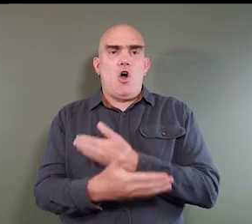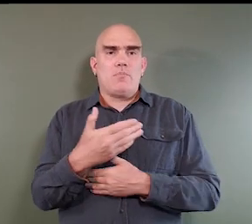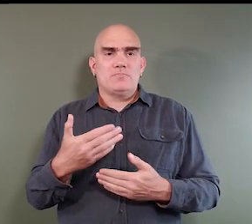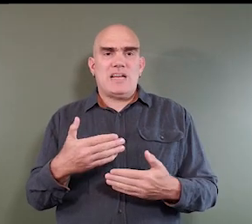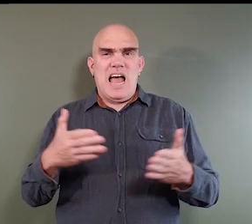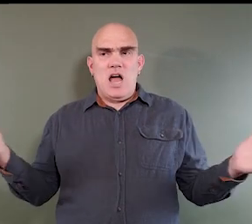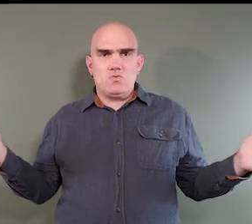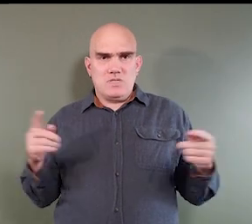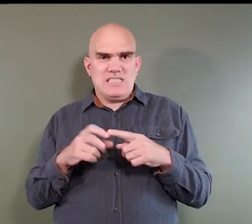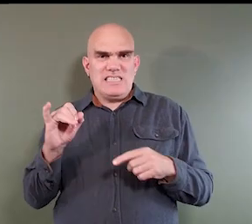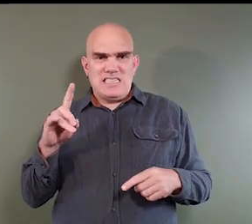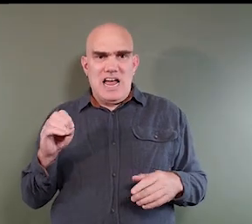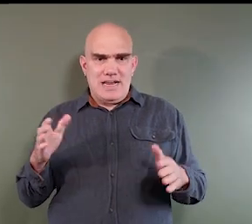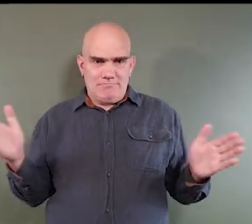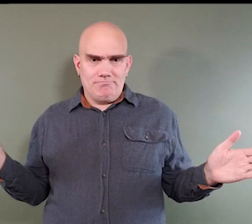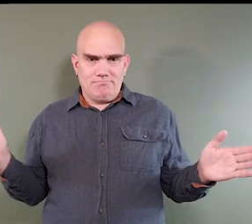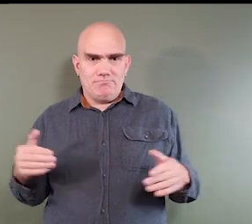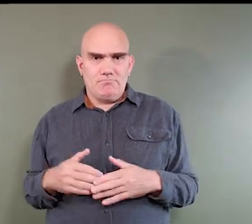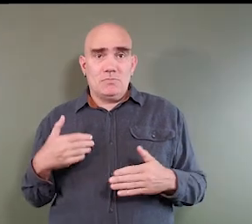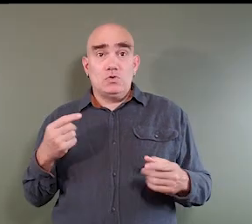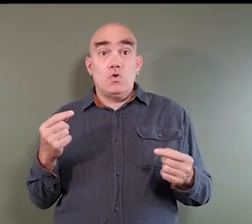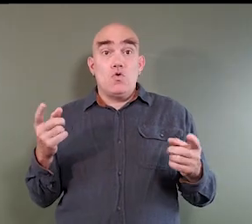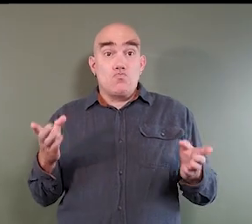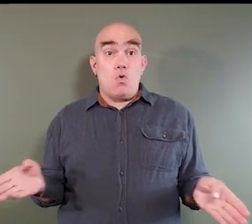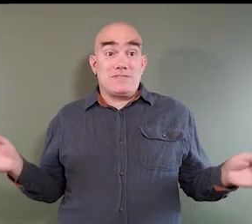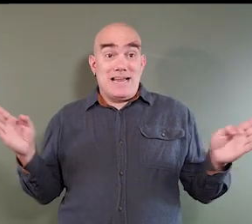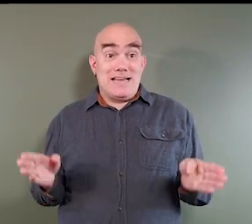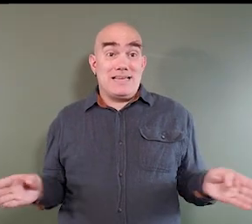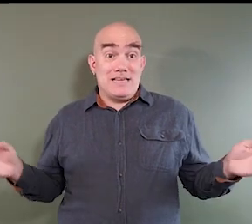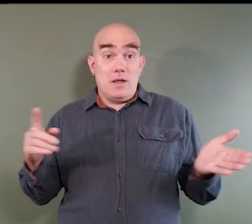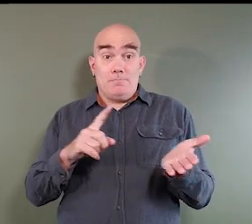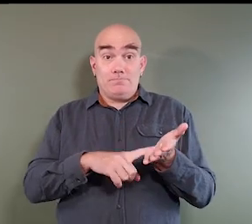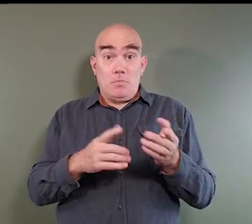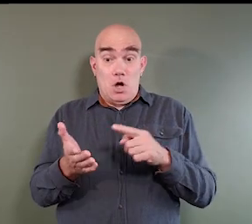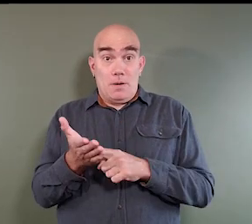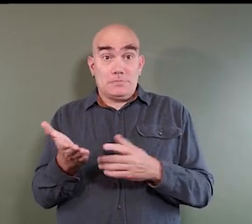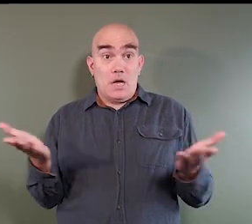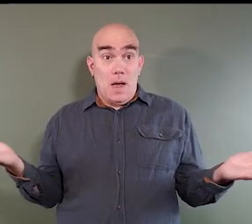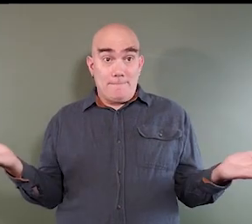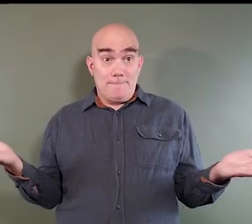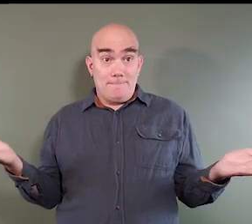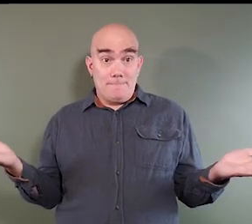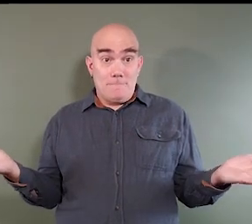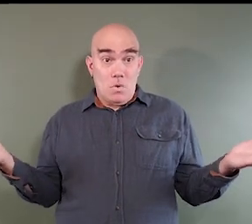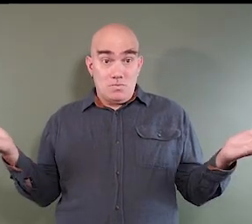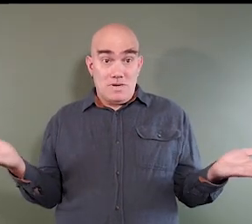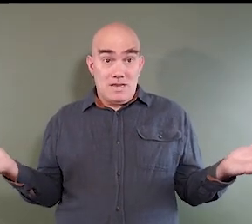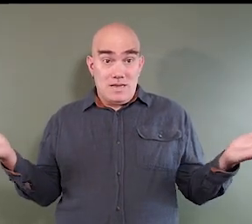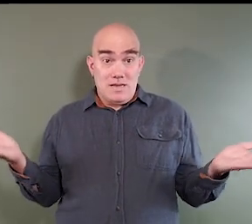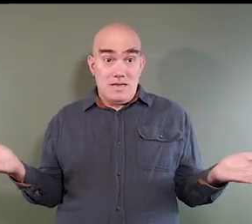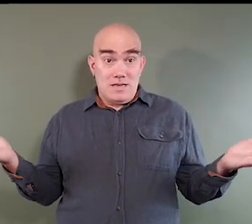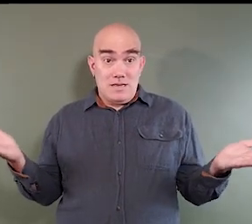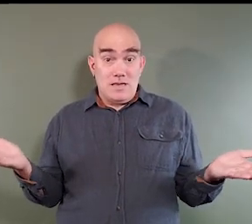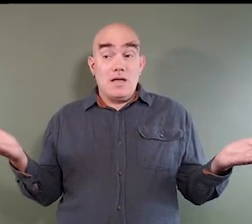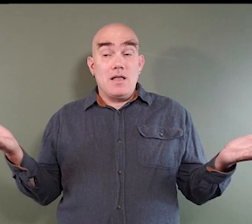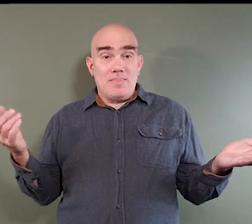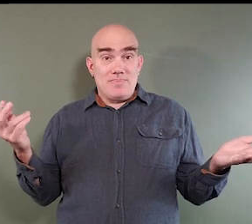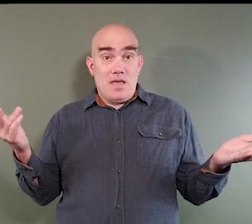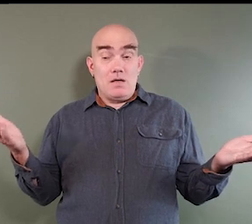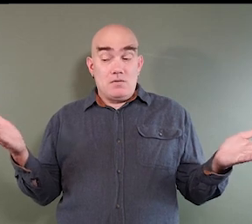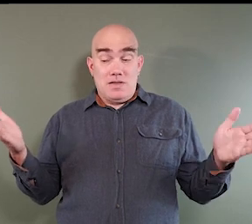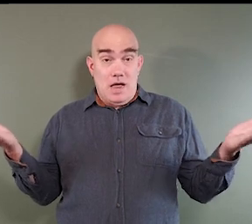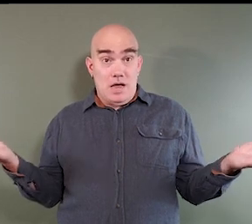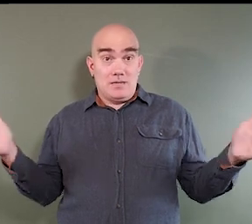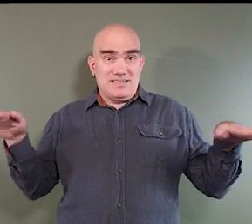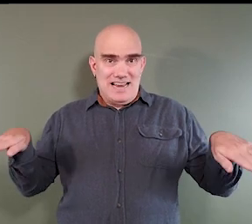out to the sides. We're gonna rotate them palms up and palms down. As you do this, you can step side to side